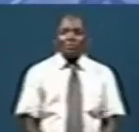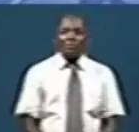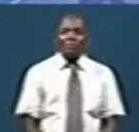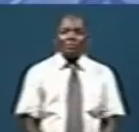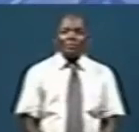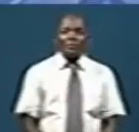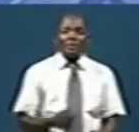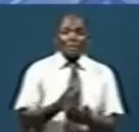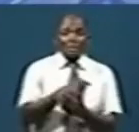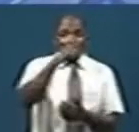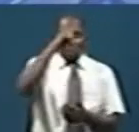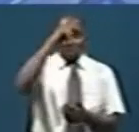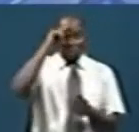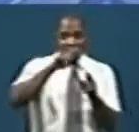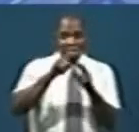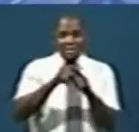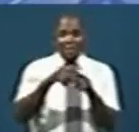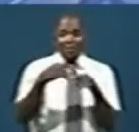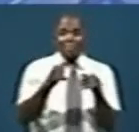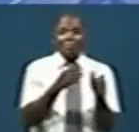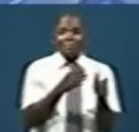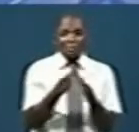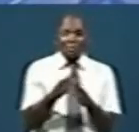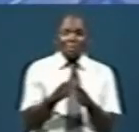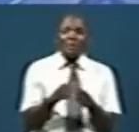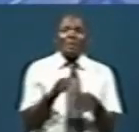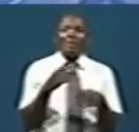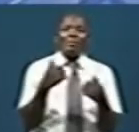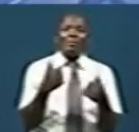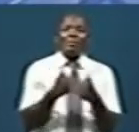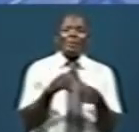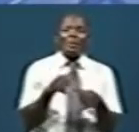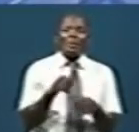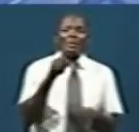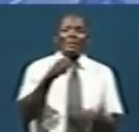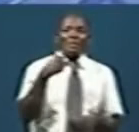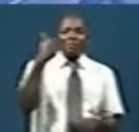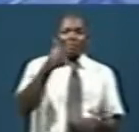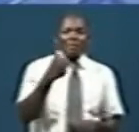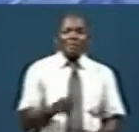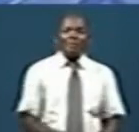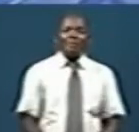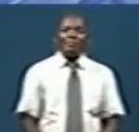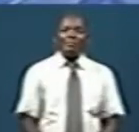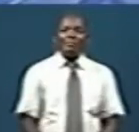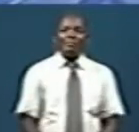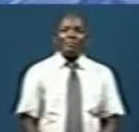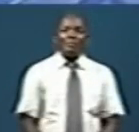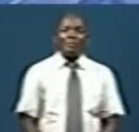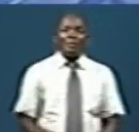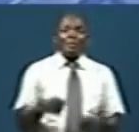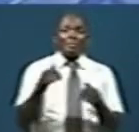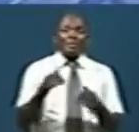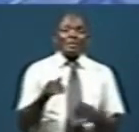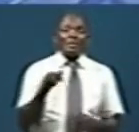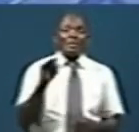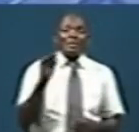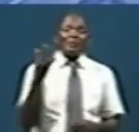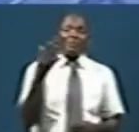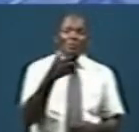Black Stars this afternoon kicked off their preparations for their match against Bafana Bafana of South Africa. 13 players turned up.